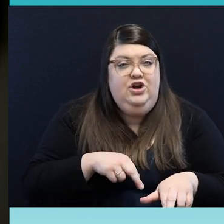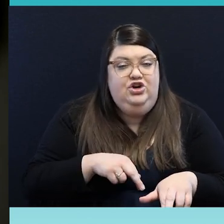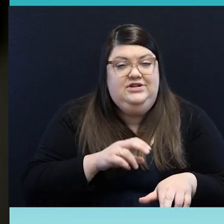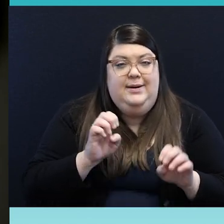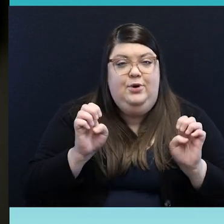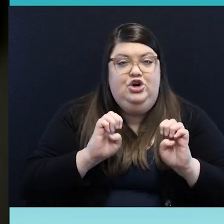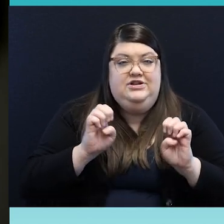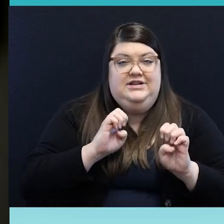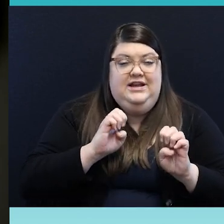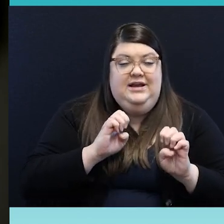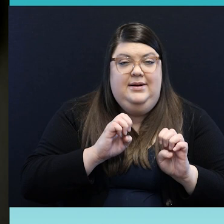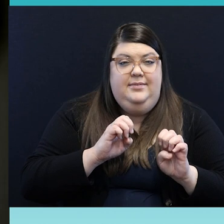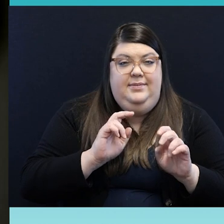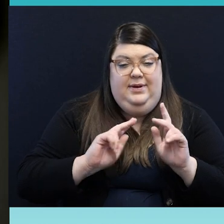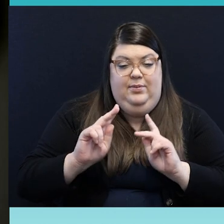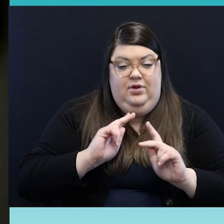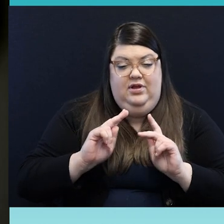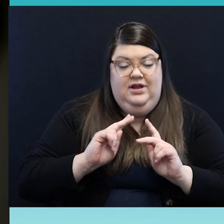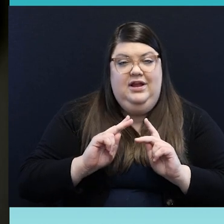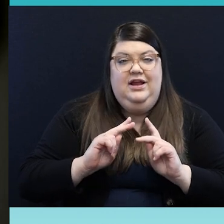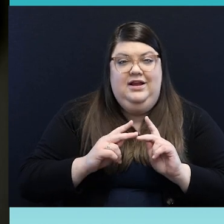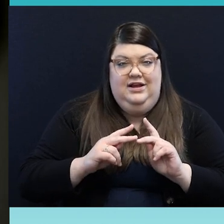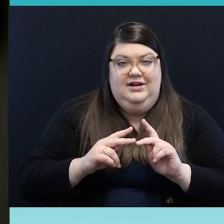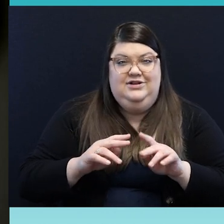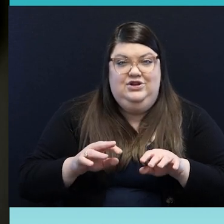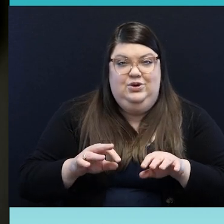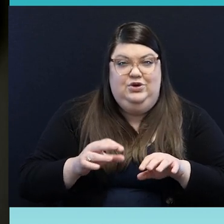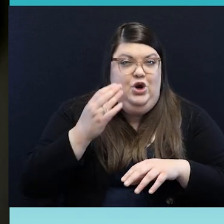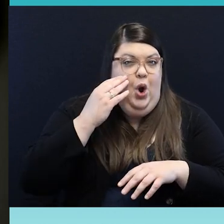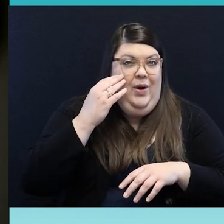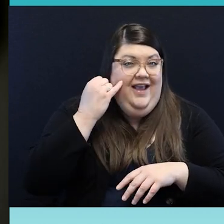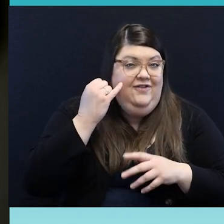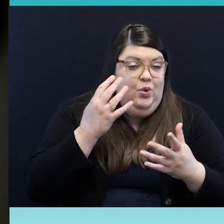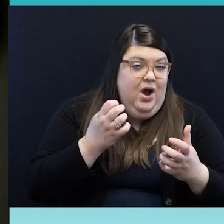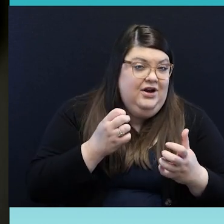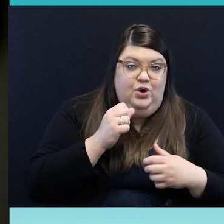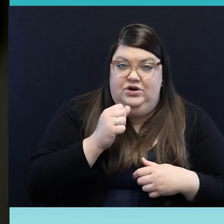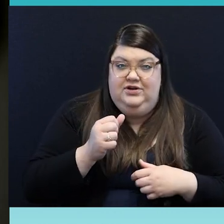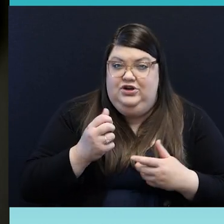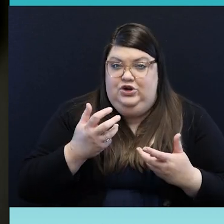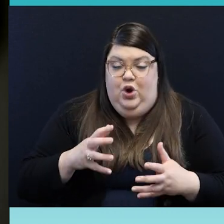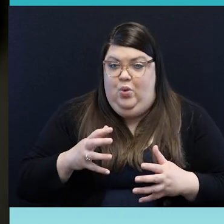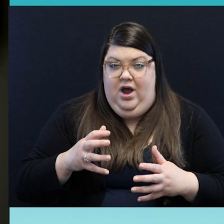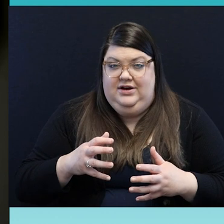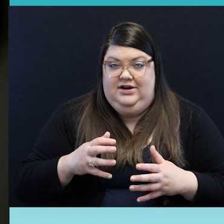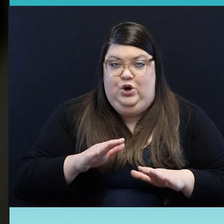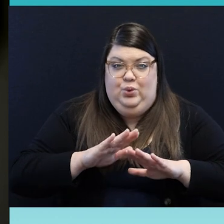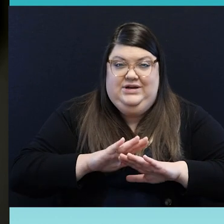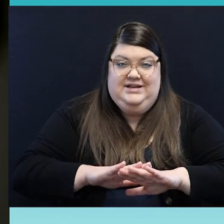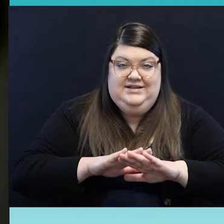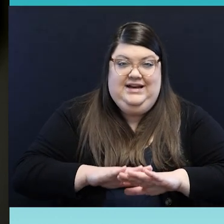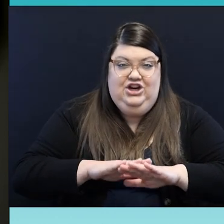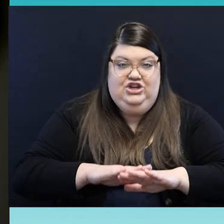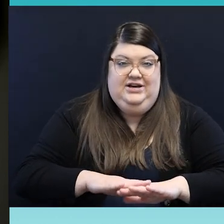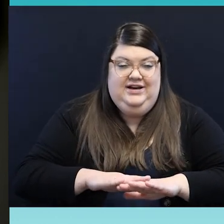personnel to whether or not you would want resuscitation if you are experiencing